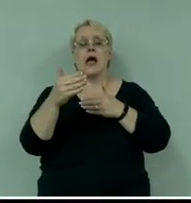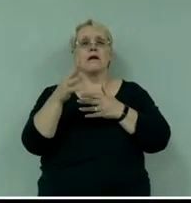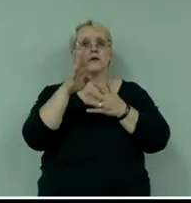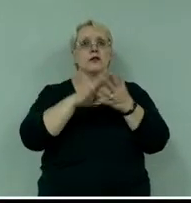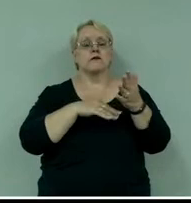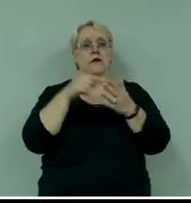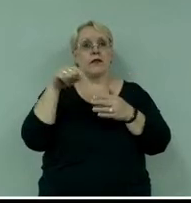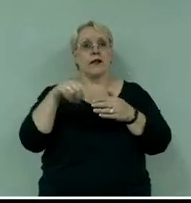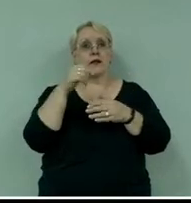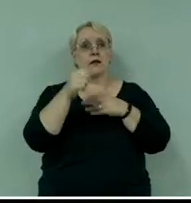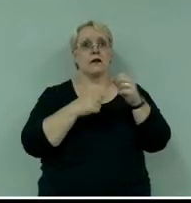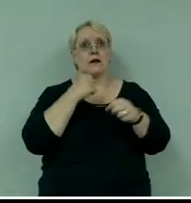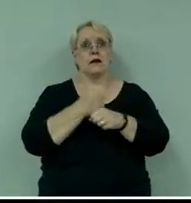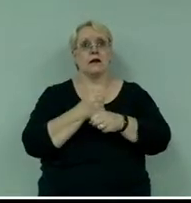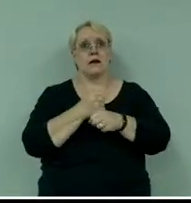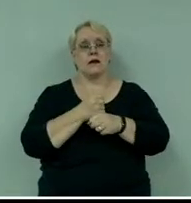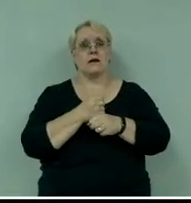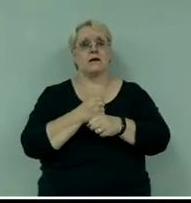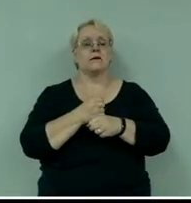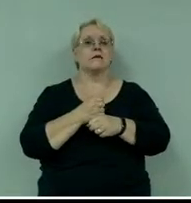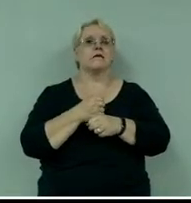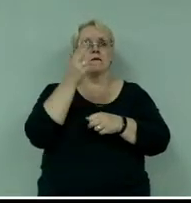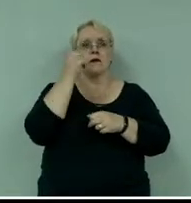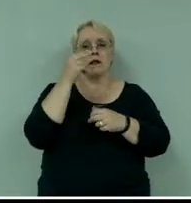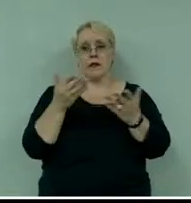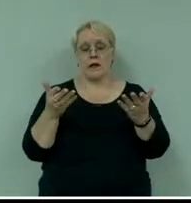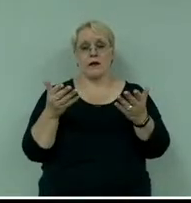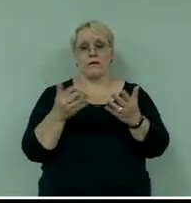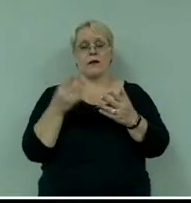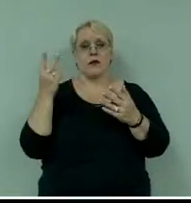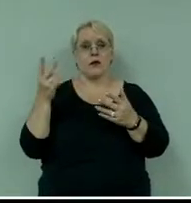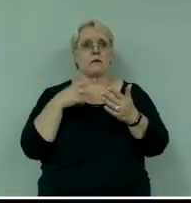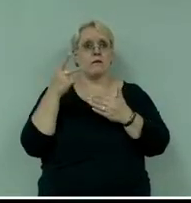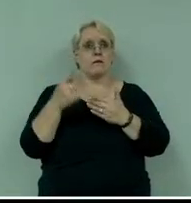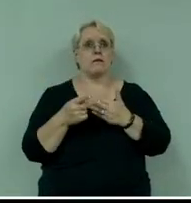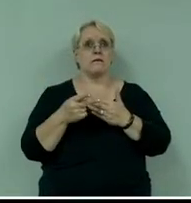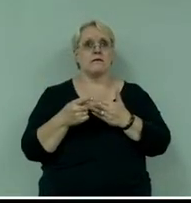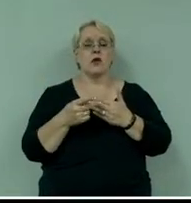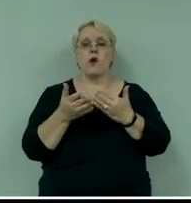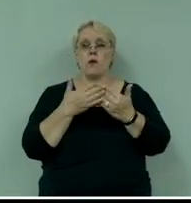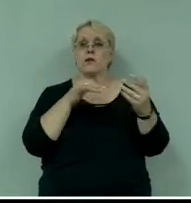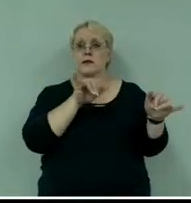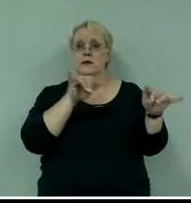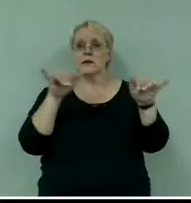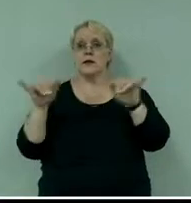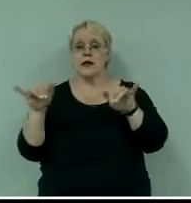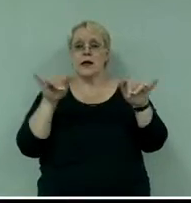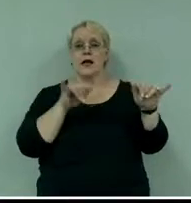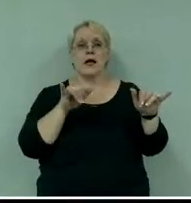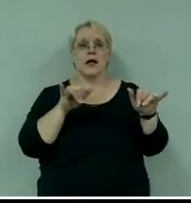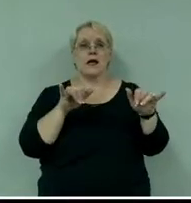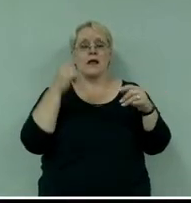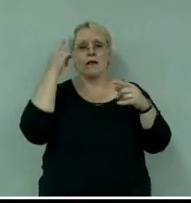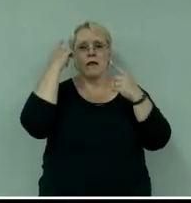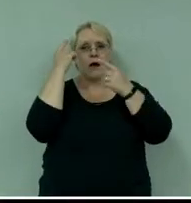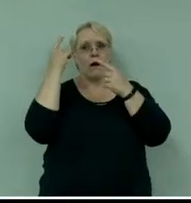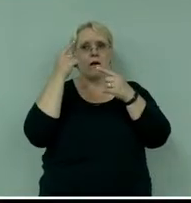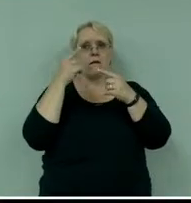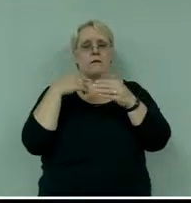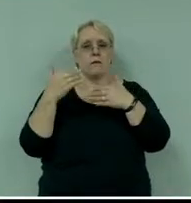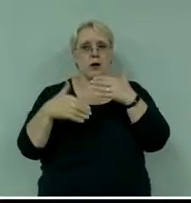sorry. So It'll be finished before this project. So the funny thing is, these two projects are very, very similar. The entire thought process behind